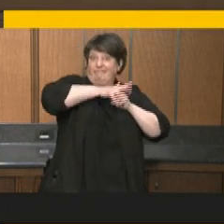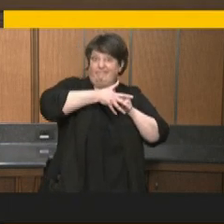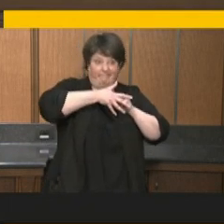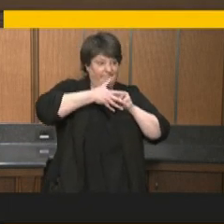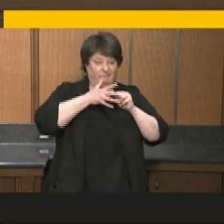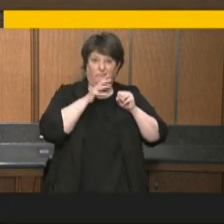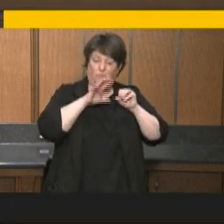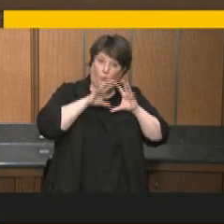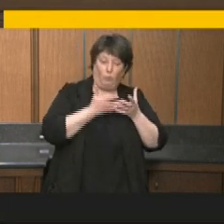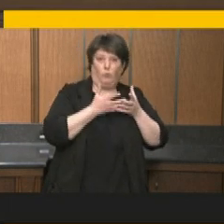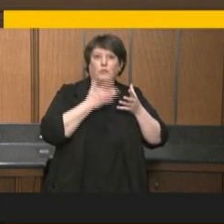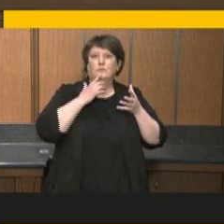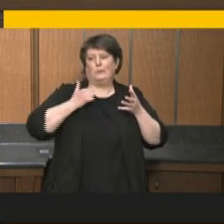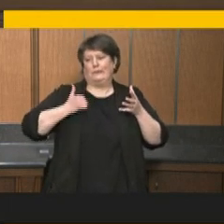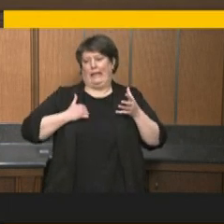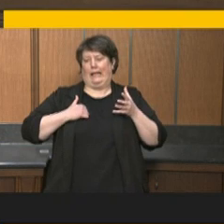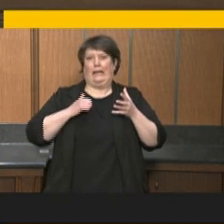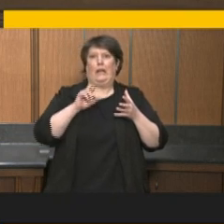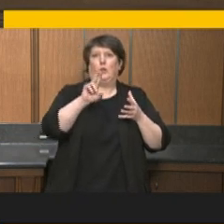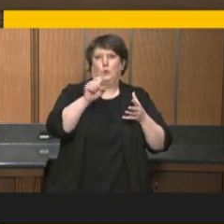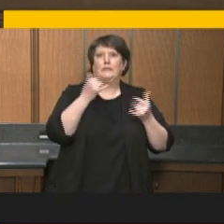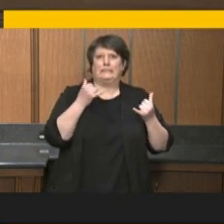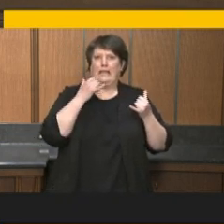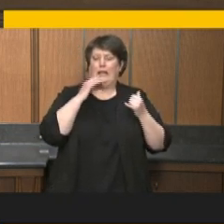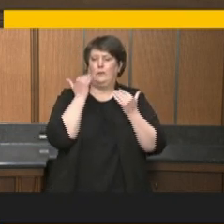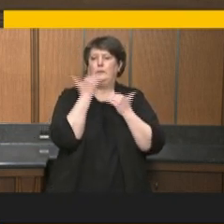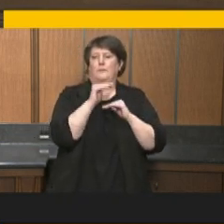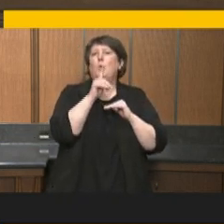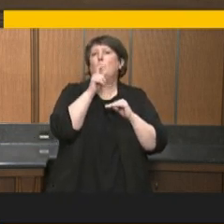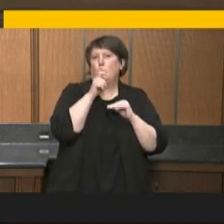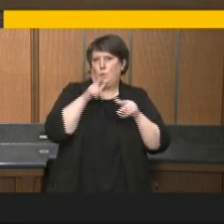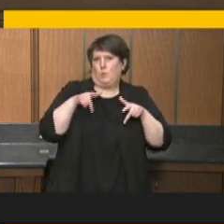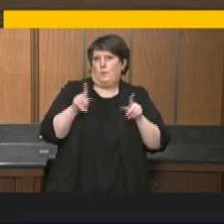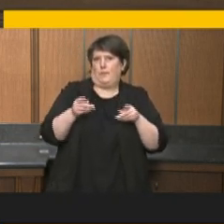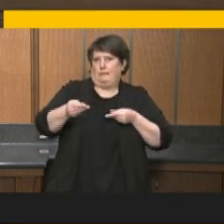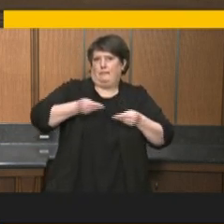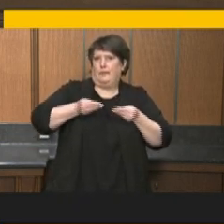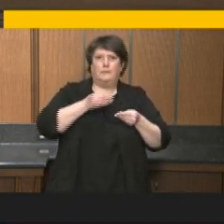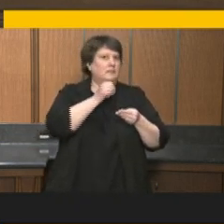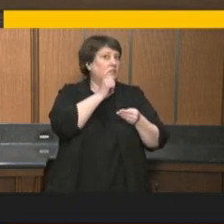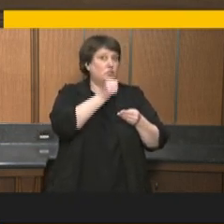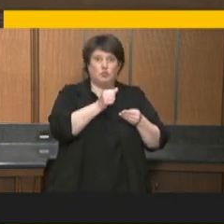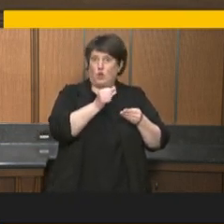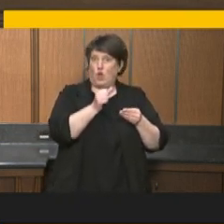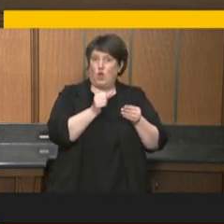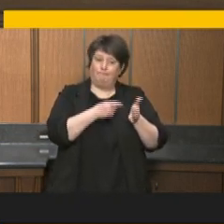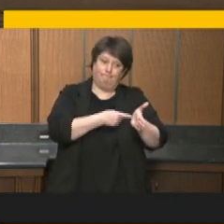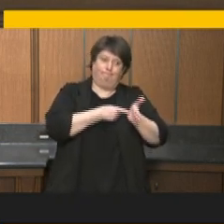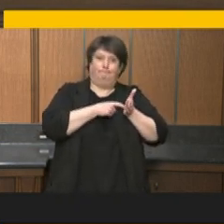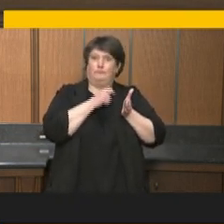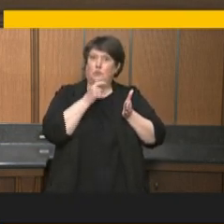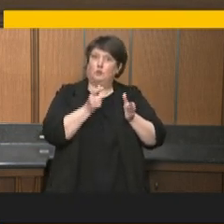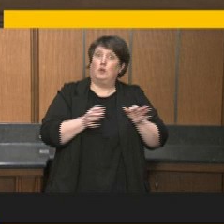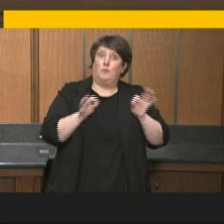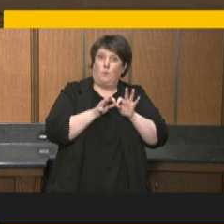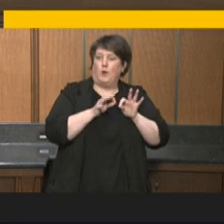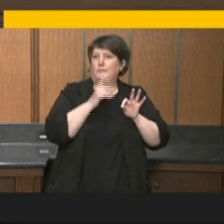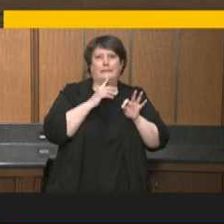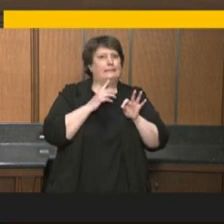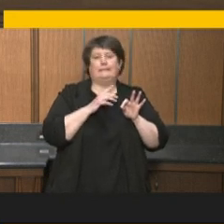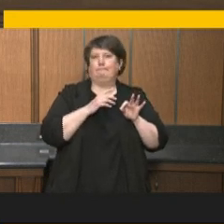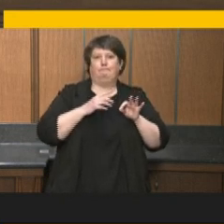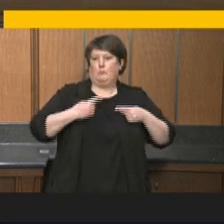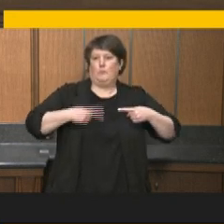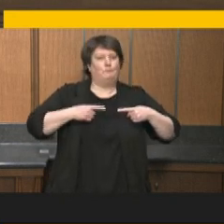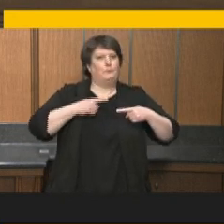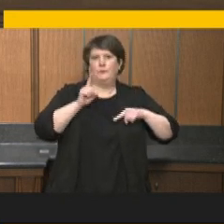States are temporarily restricting all non-essential travel across the Canada-U.S. border. Travelers will